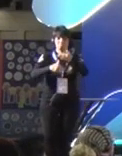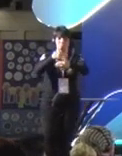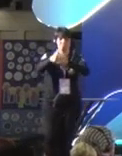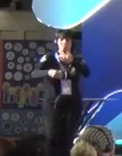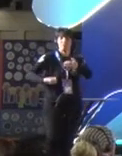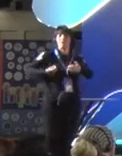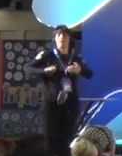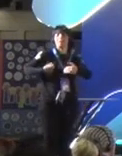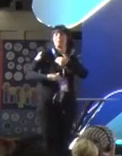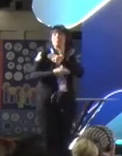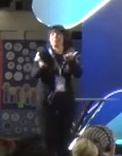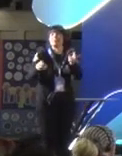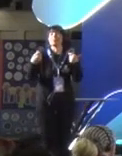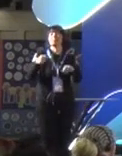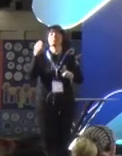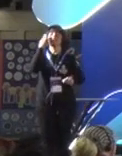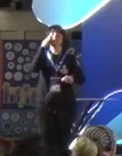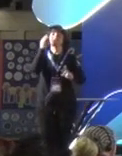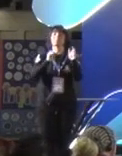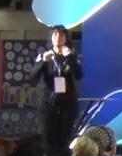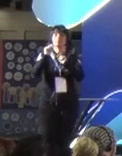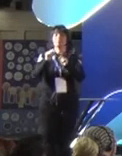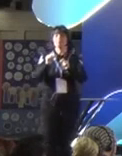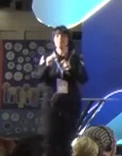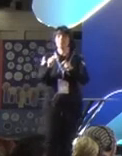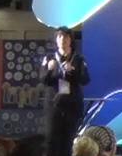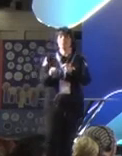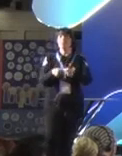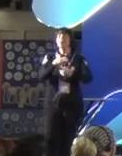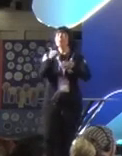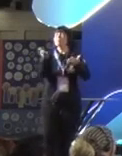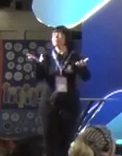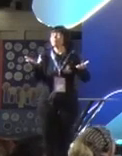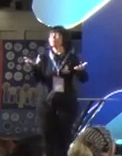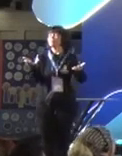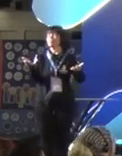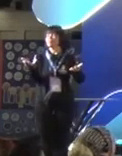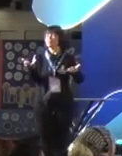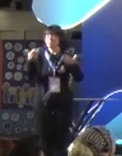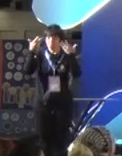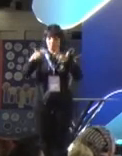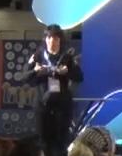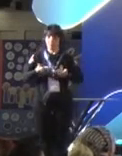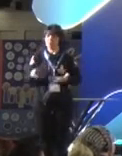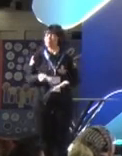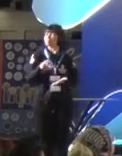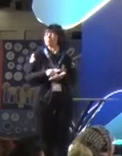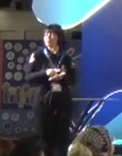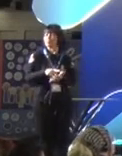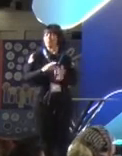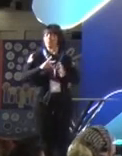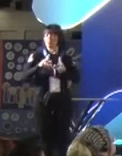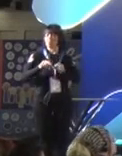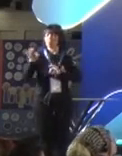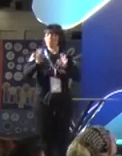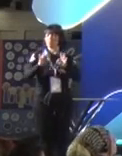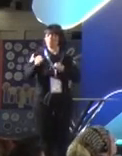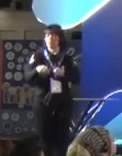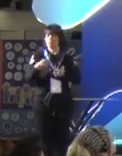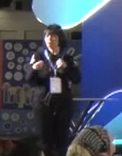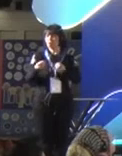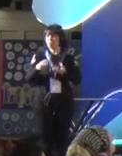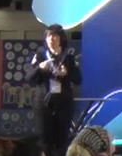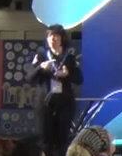what authenticates you and what you do. Not because you need to overshare or give everyone